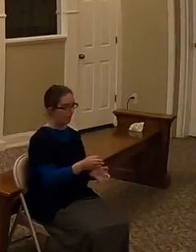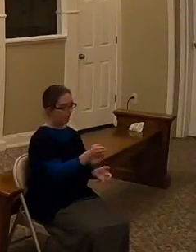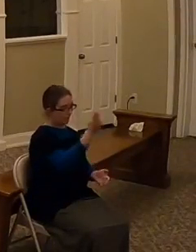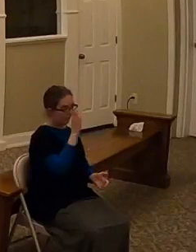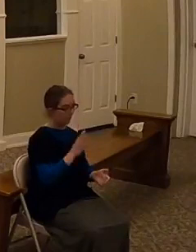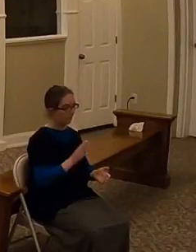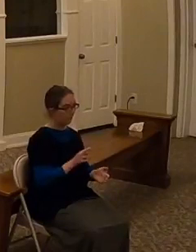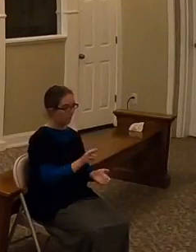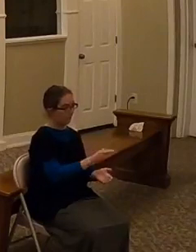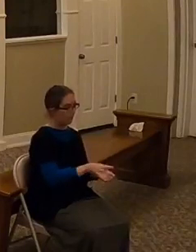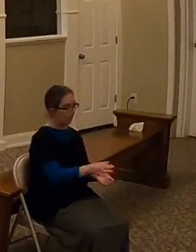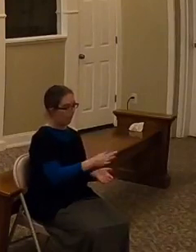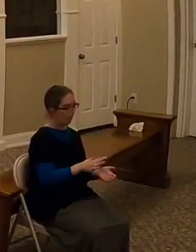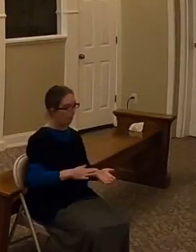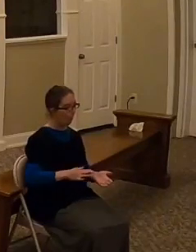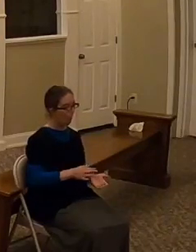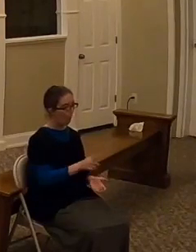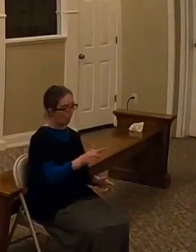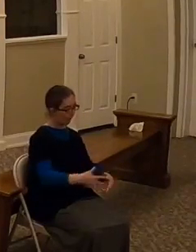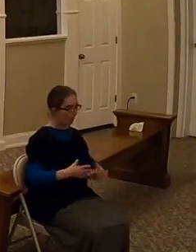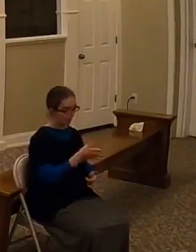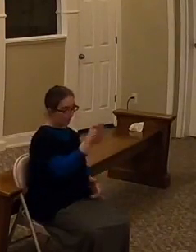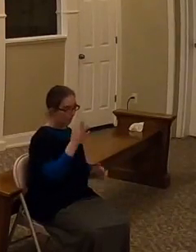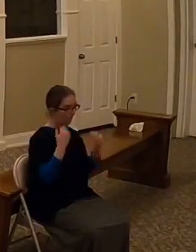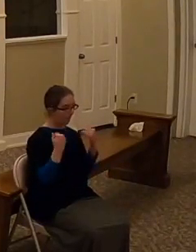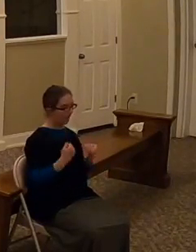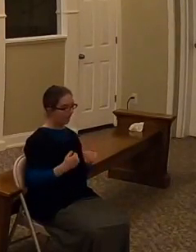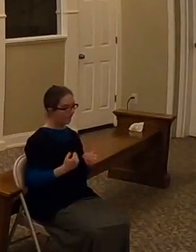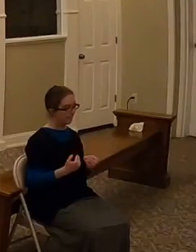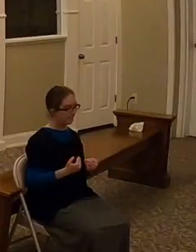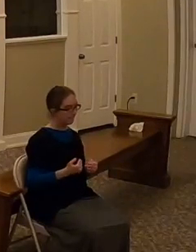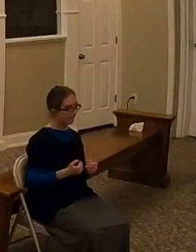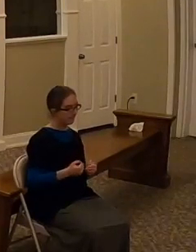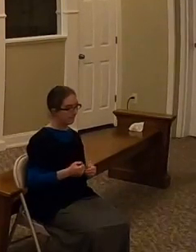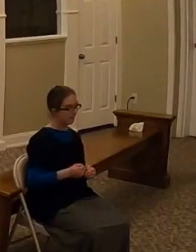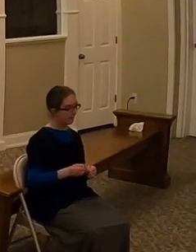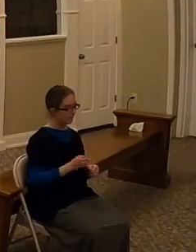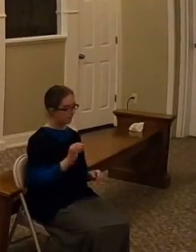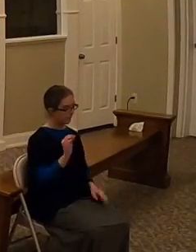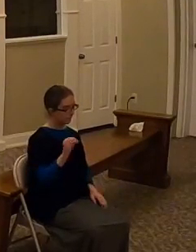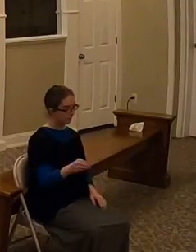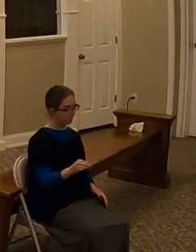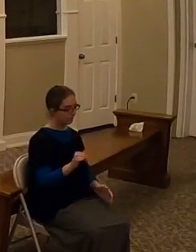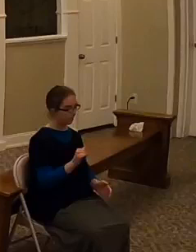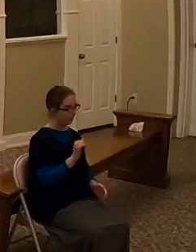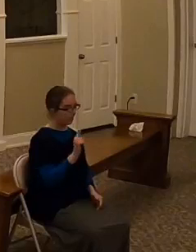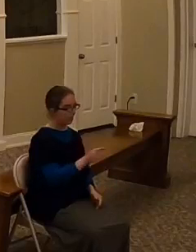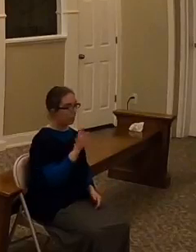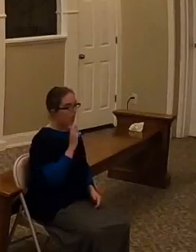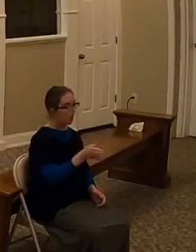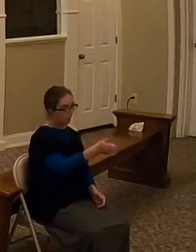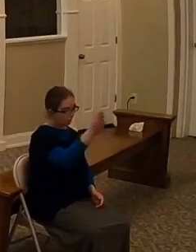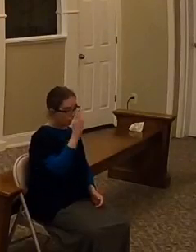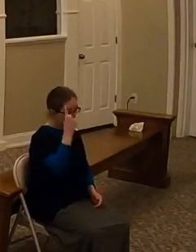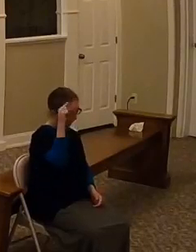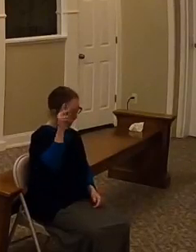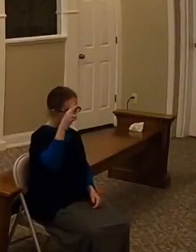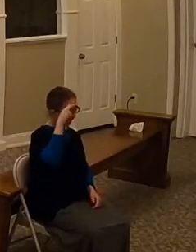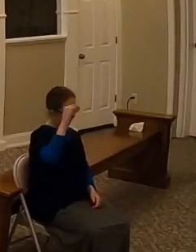holy life, amen, God has set it up that you are godly for him.